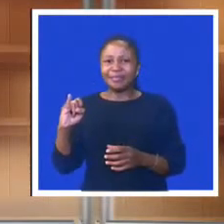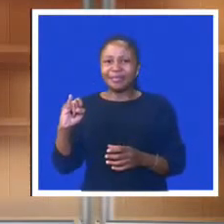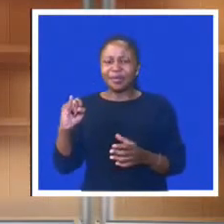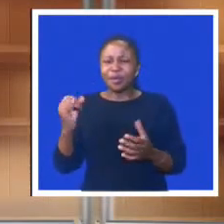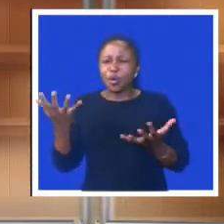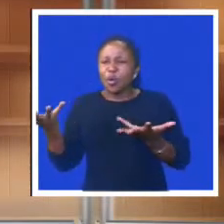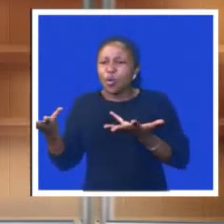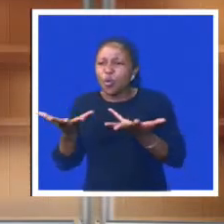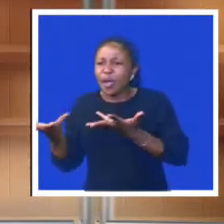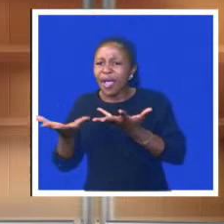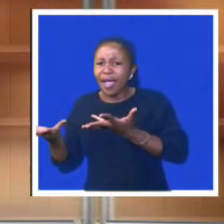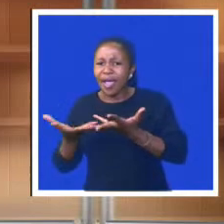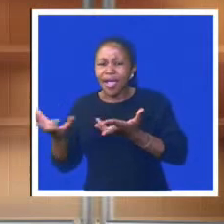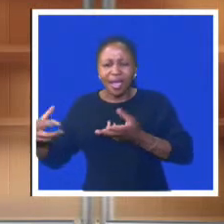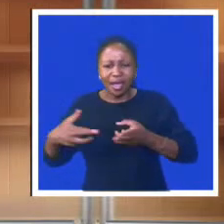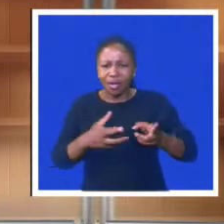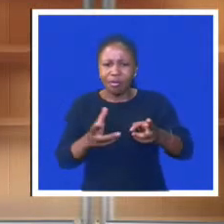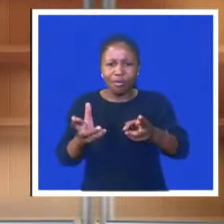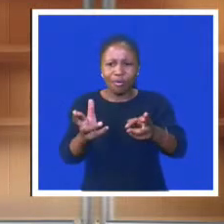the road?